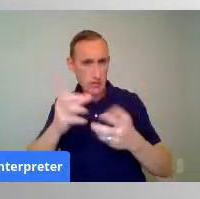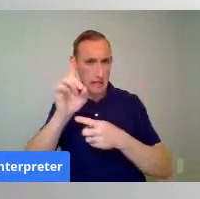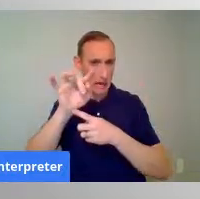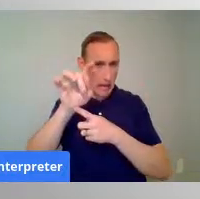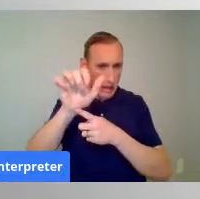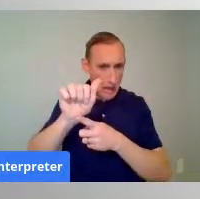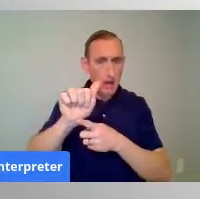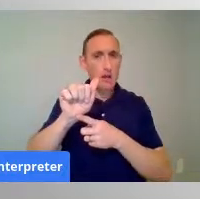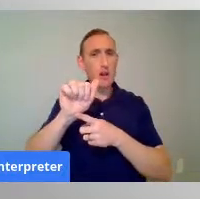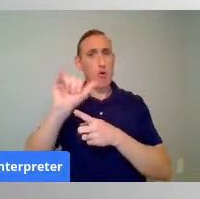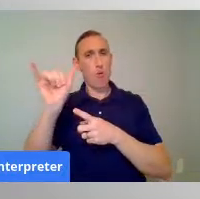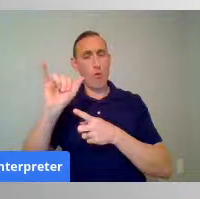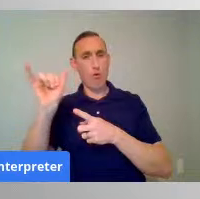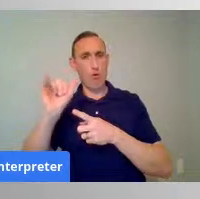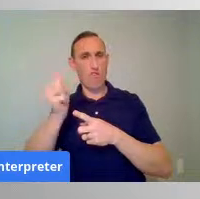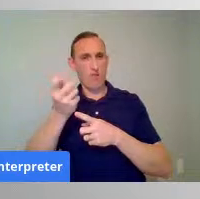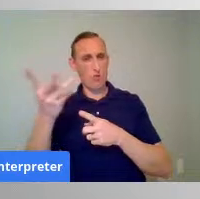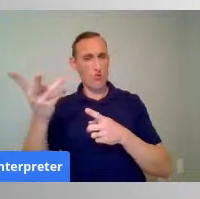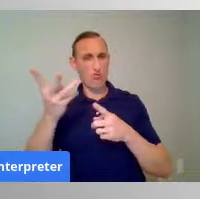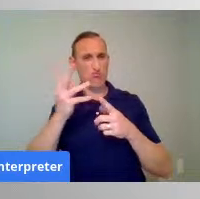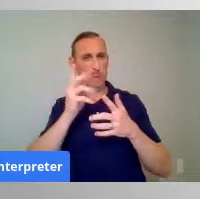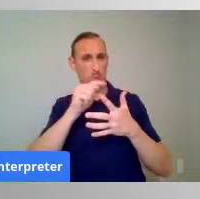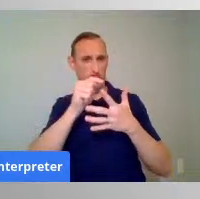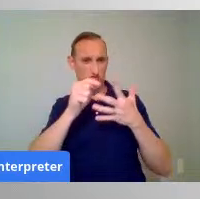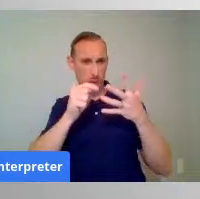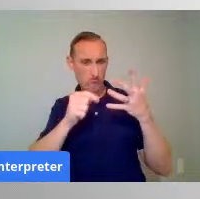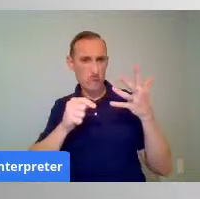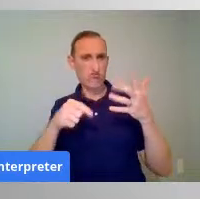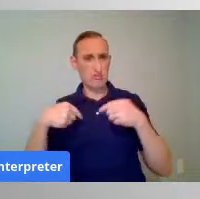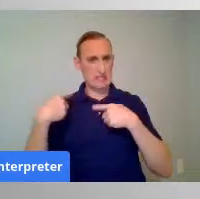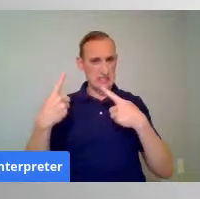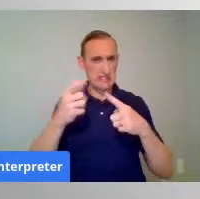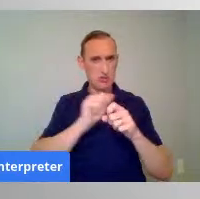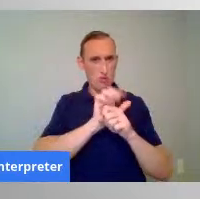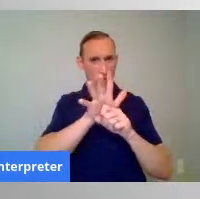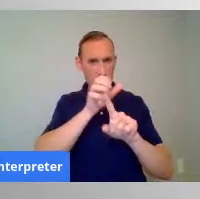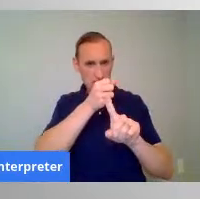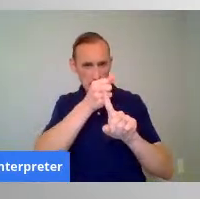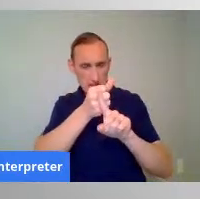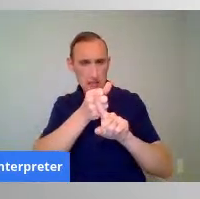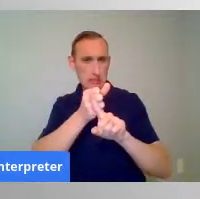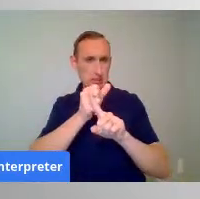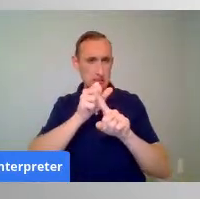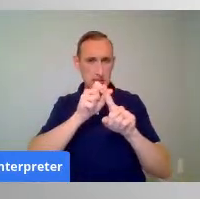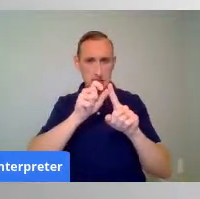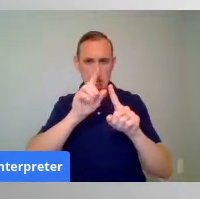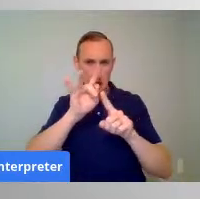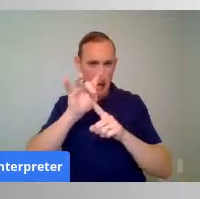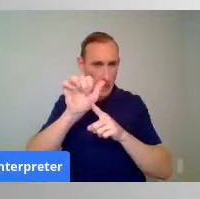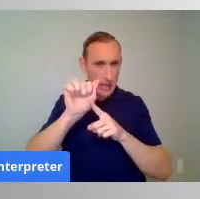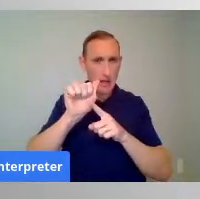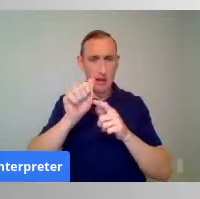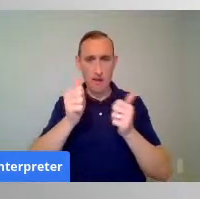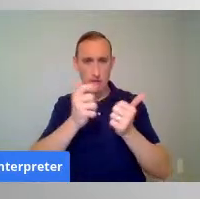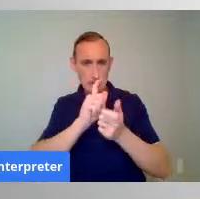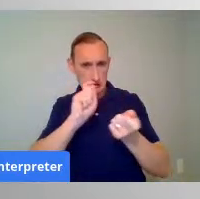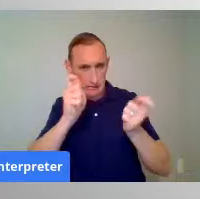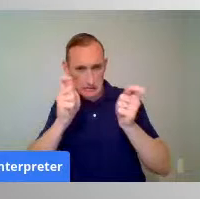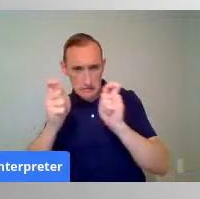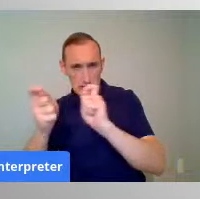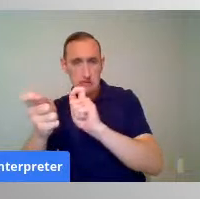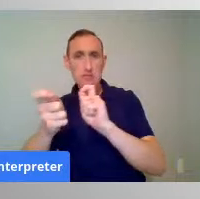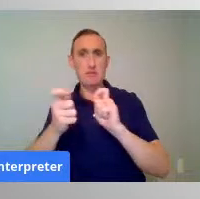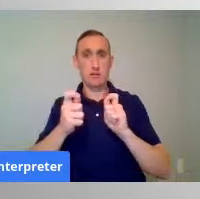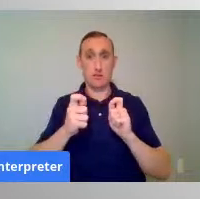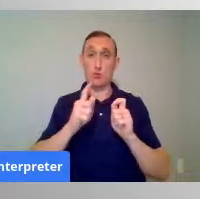about some of the research and data that I've looked at since COVID-19 has hit, because the landscape has definitely been shifting quite a bit, as